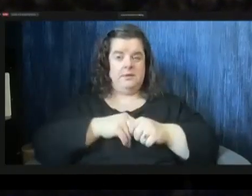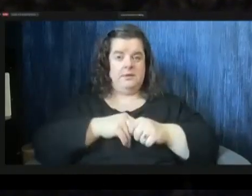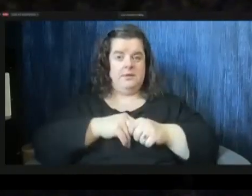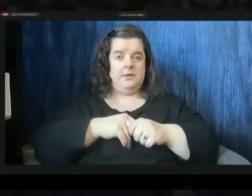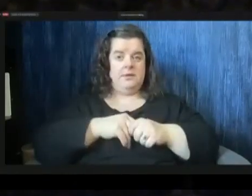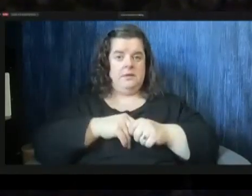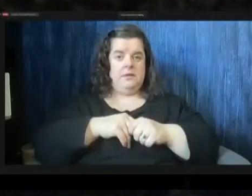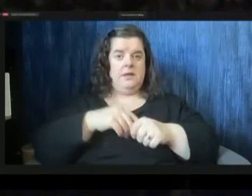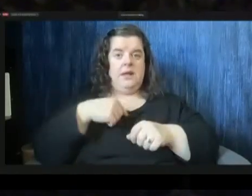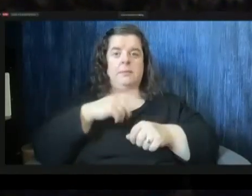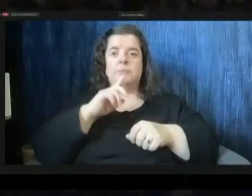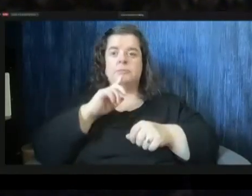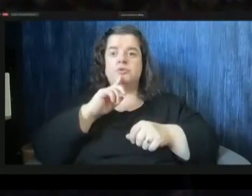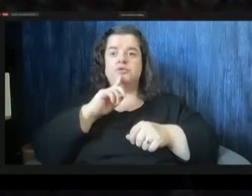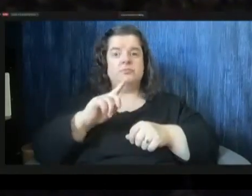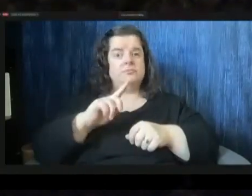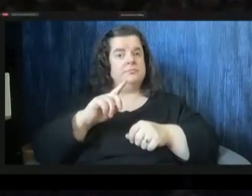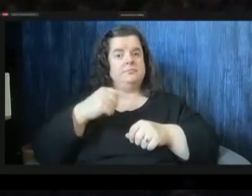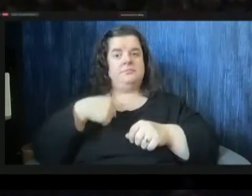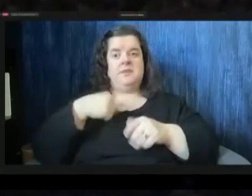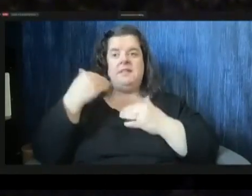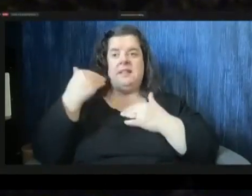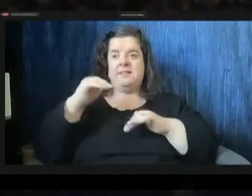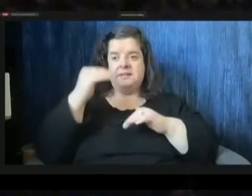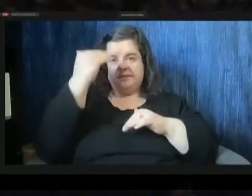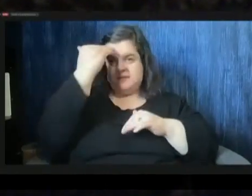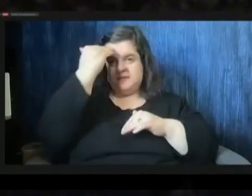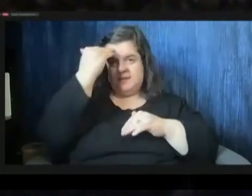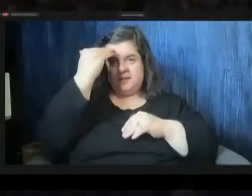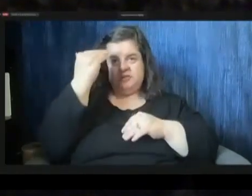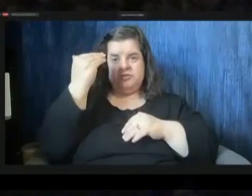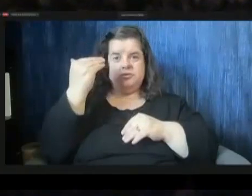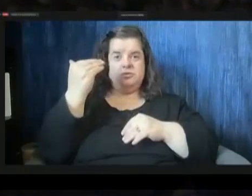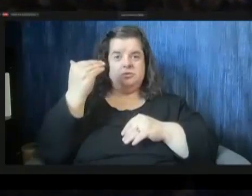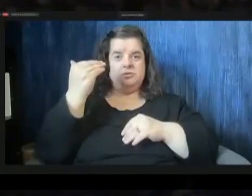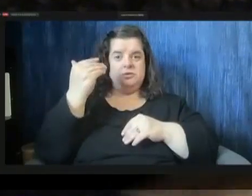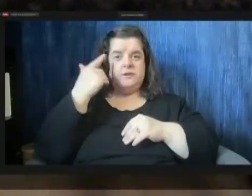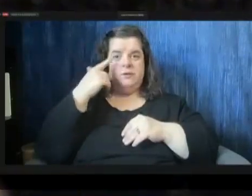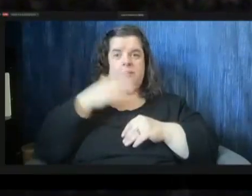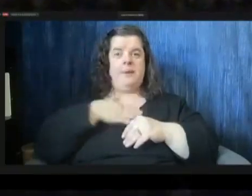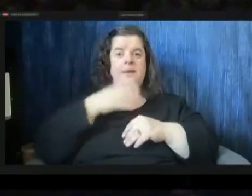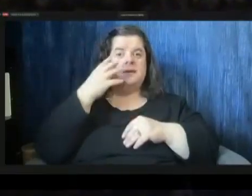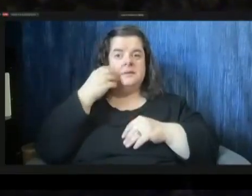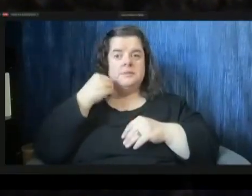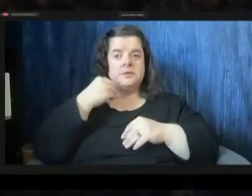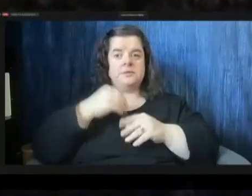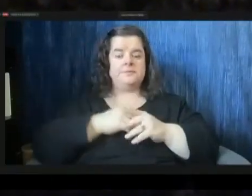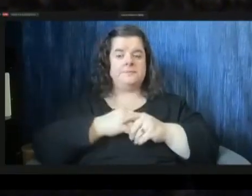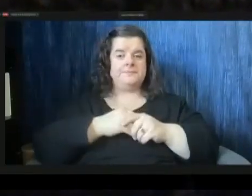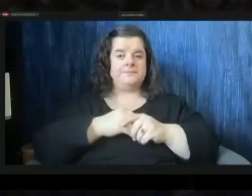sure I have very limited scope in terms of my experience and what I'm seeing,